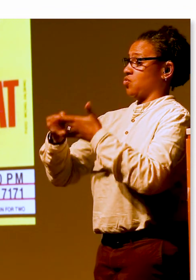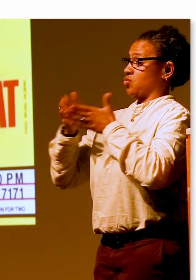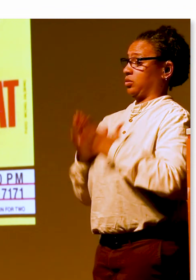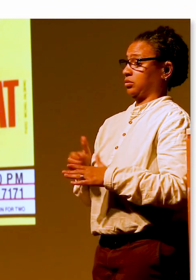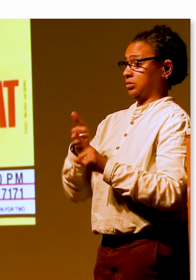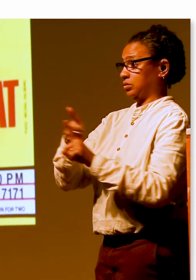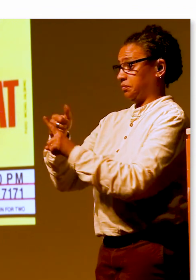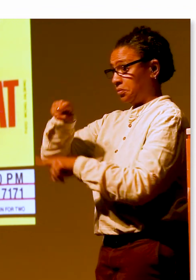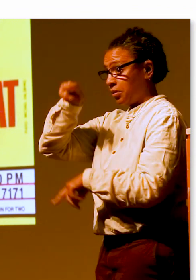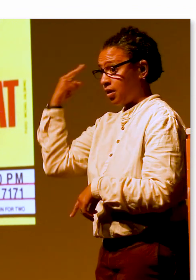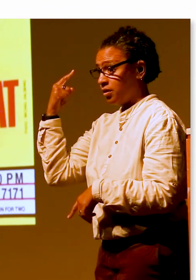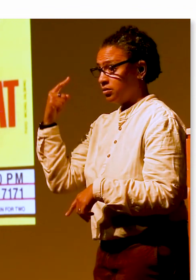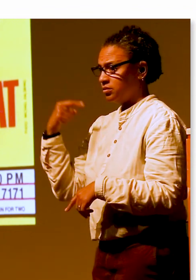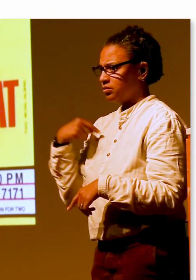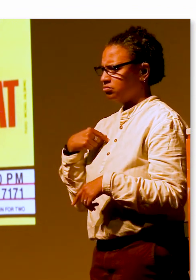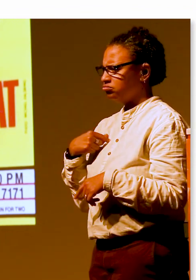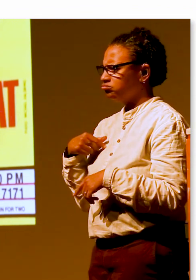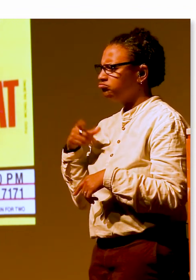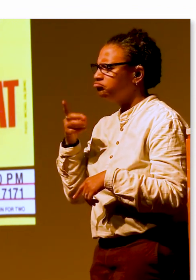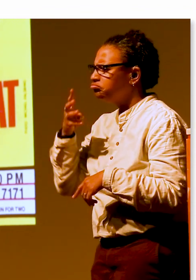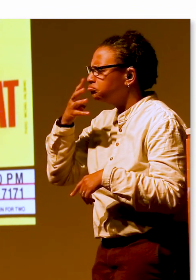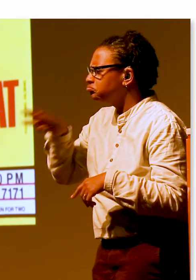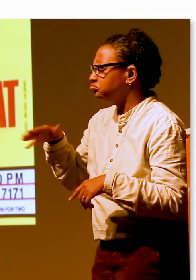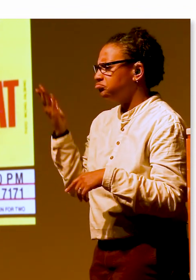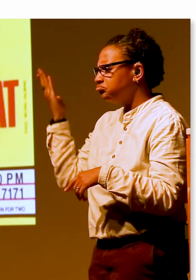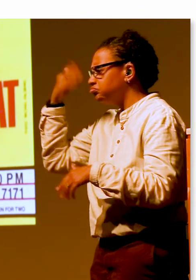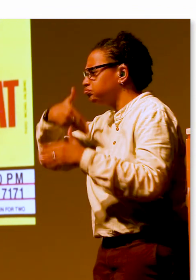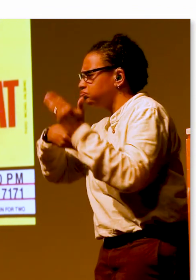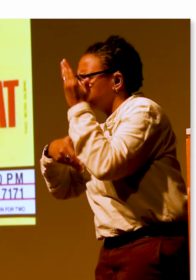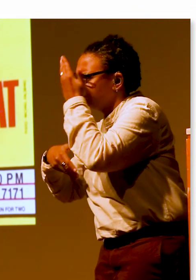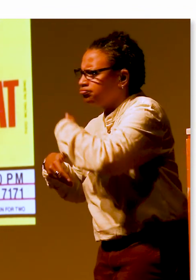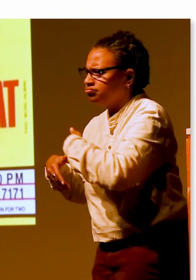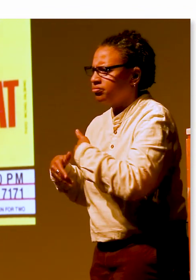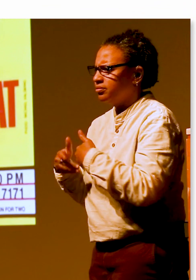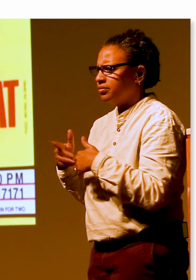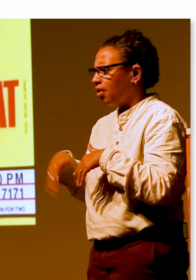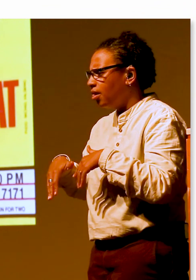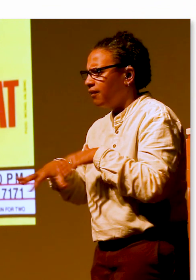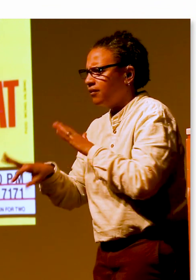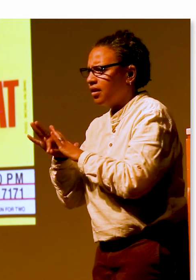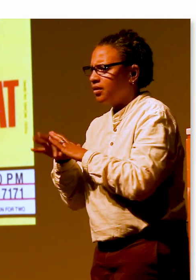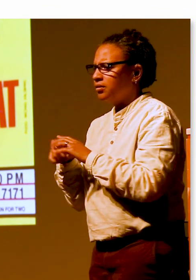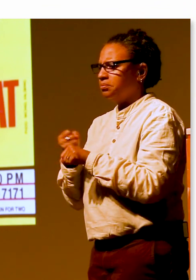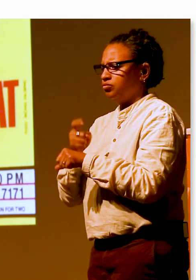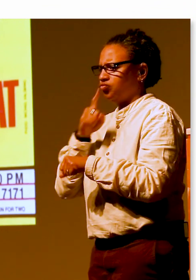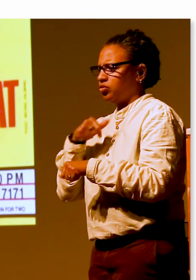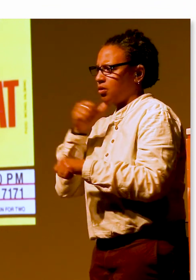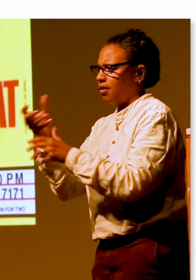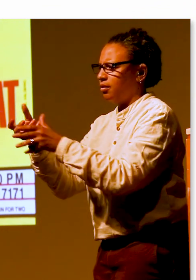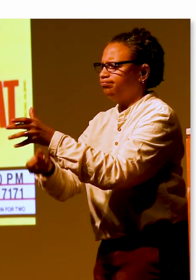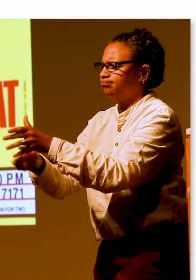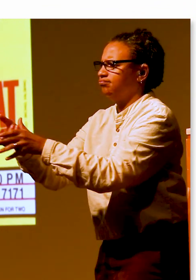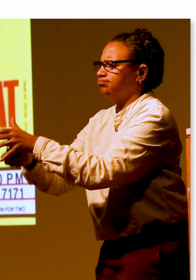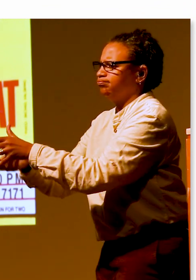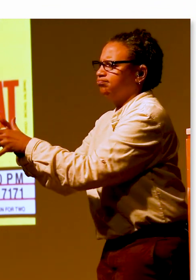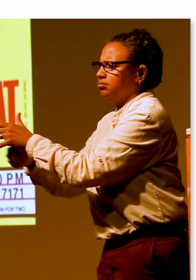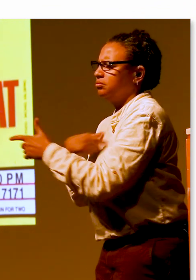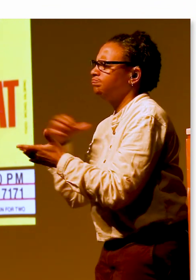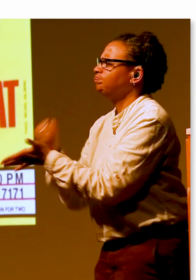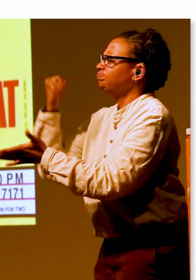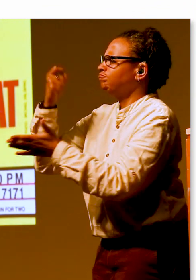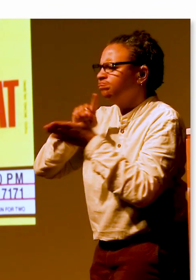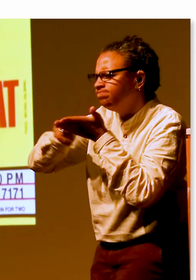not found yet? And how can I make sure that I'm not missing out on them? Many years later, of course, I